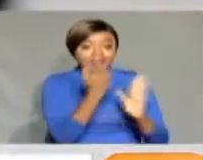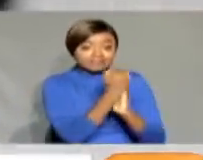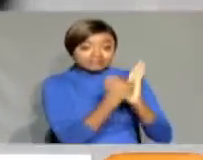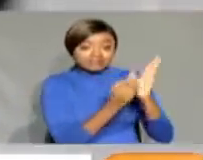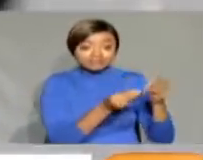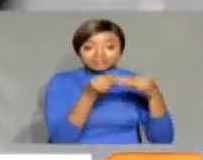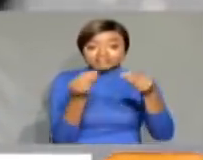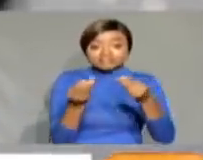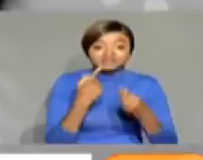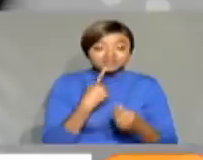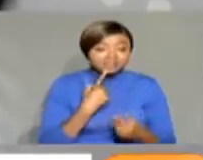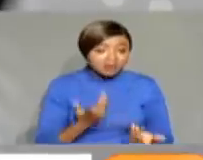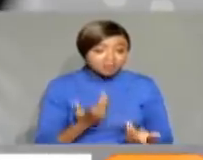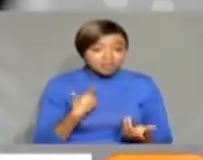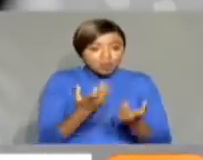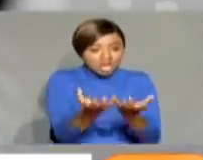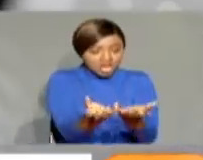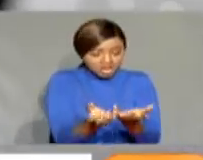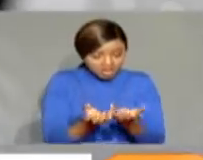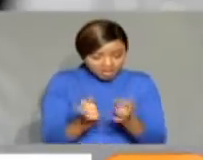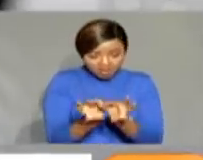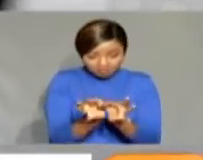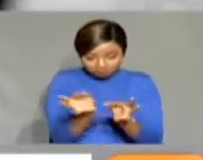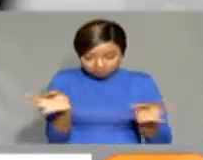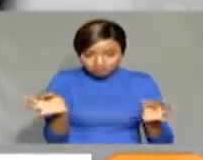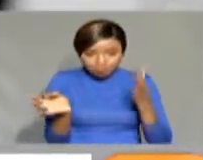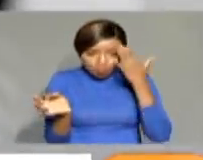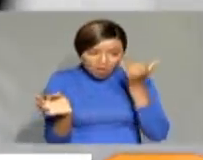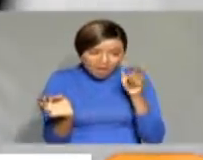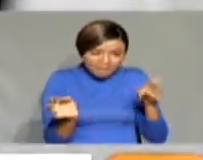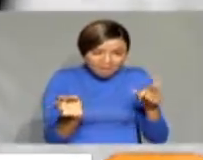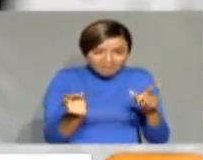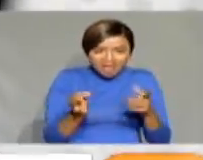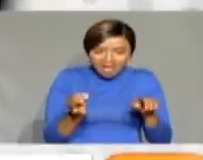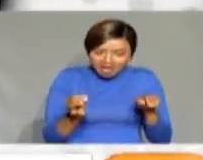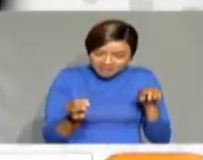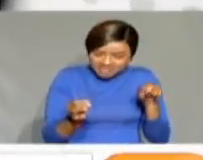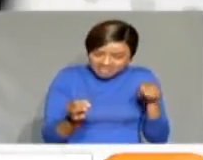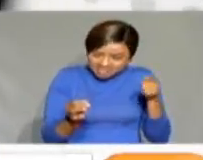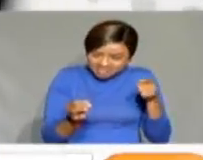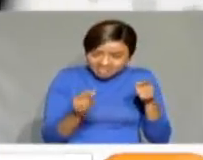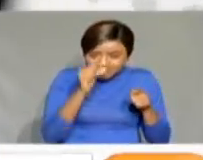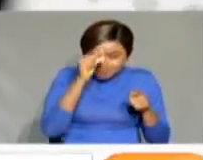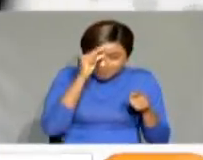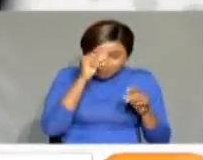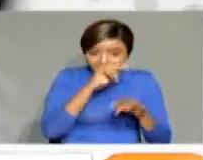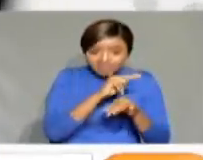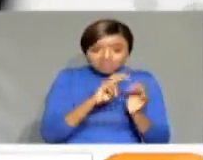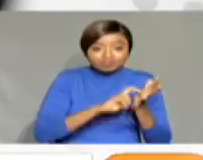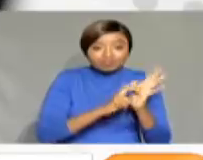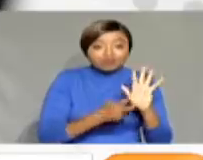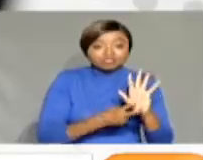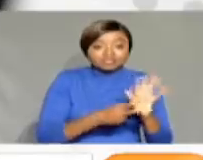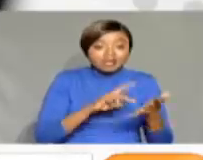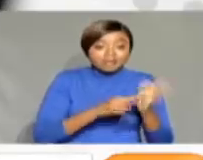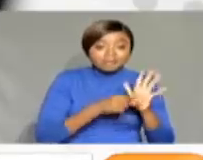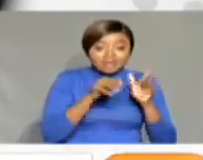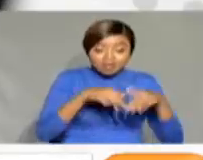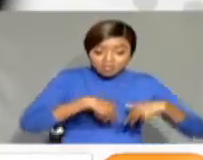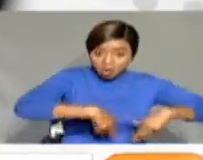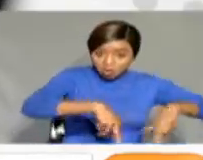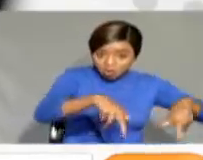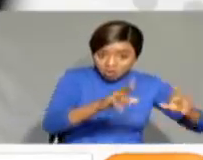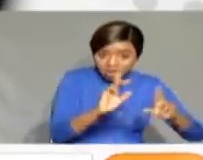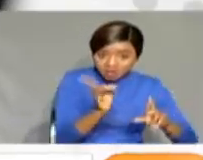it required the additional acreage as it was undertaking a key national government project. The Nairobi Western Bypass and the quarry materials